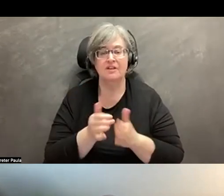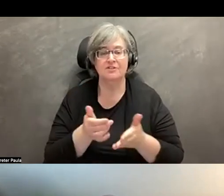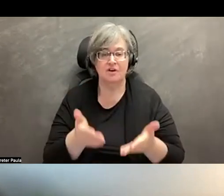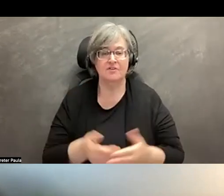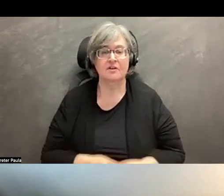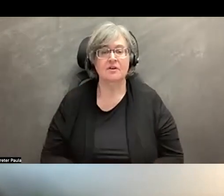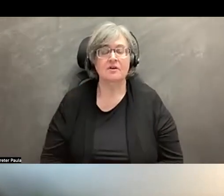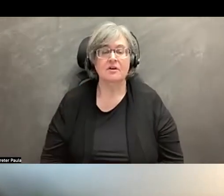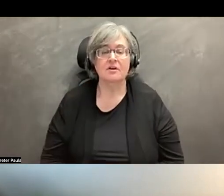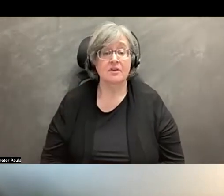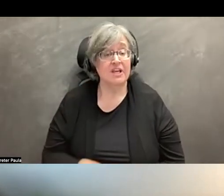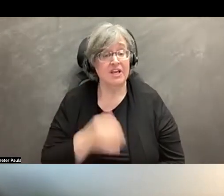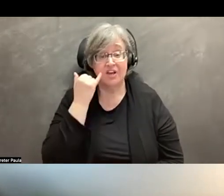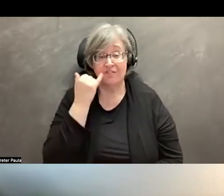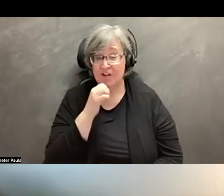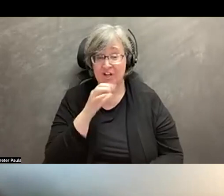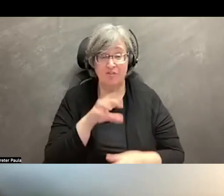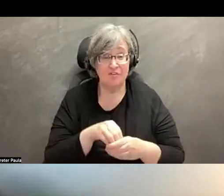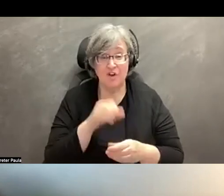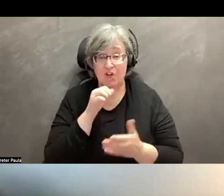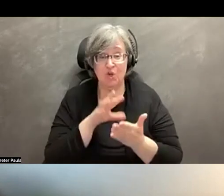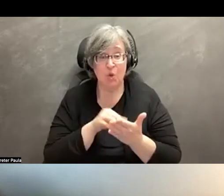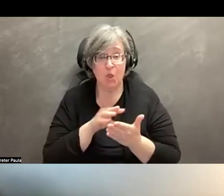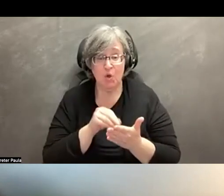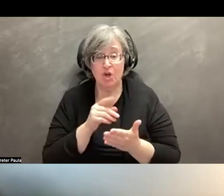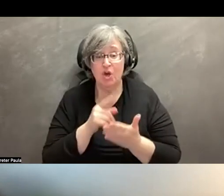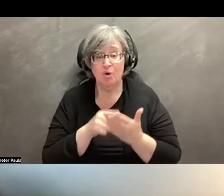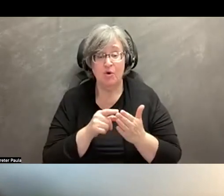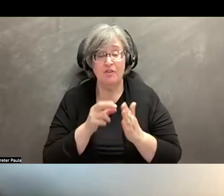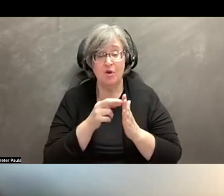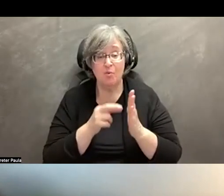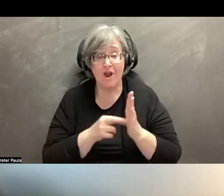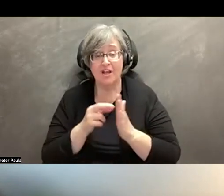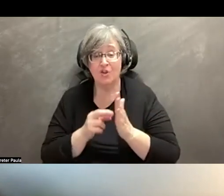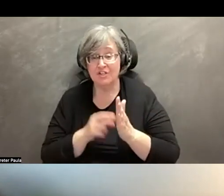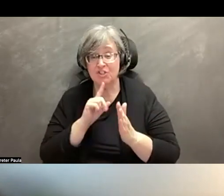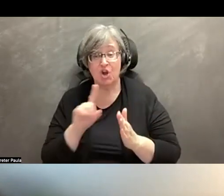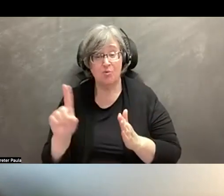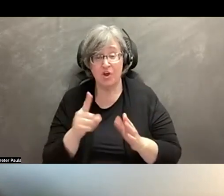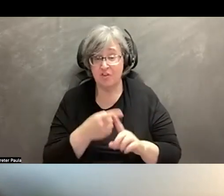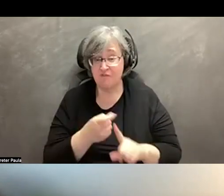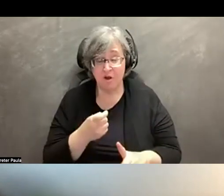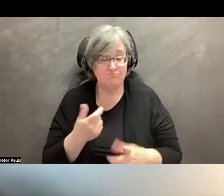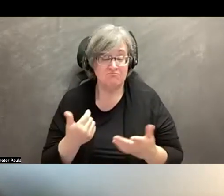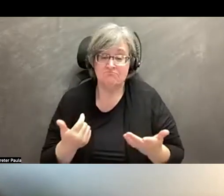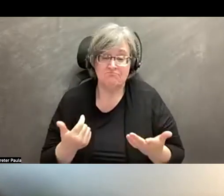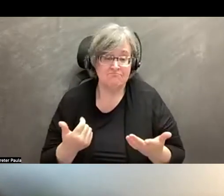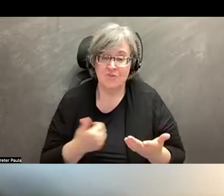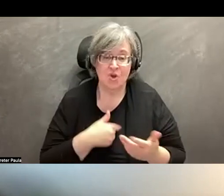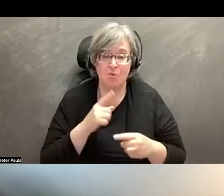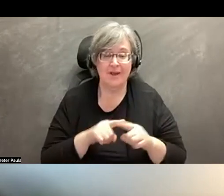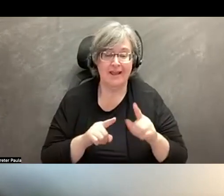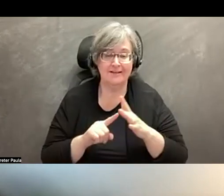But I think that if we're not at the table and we're not learning what these regulations are and where they come from, we can't actually